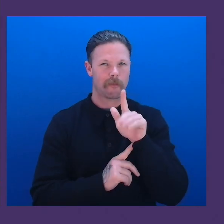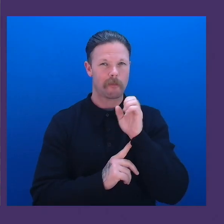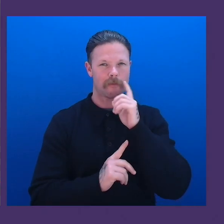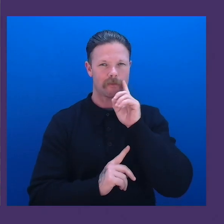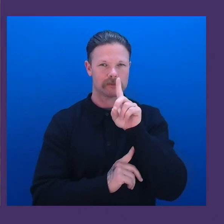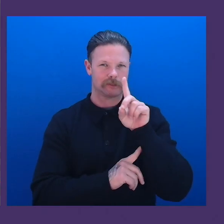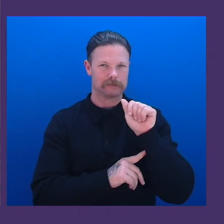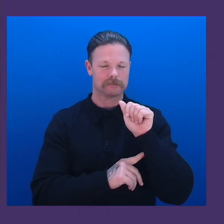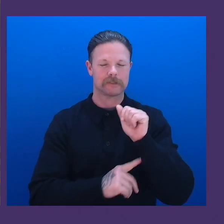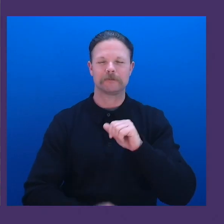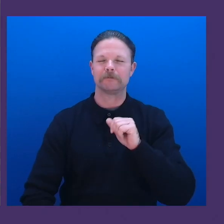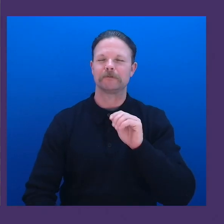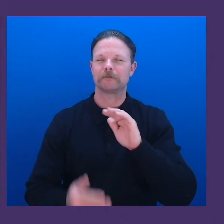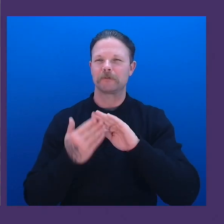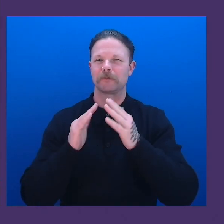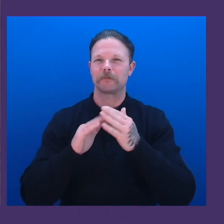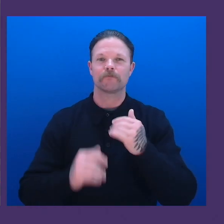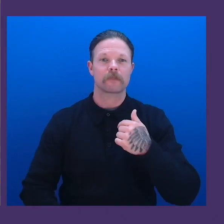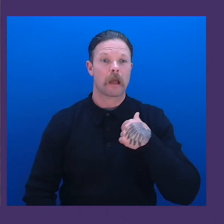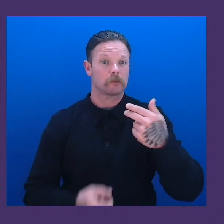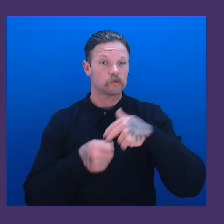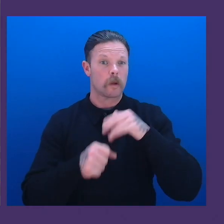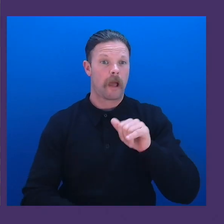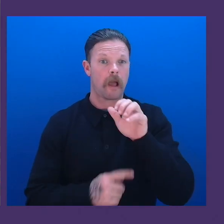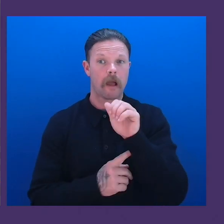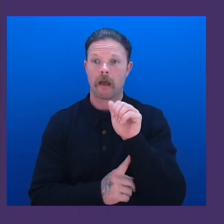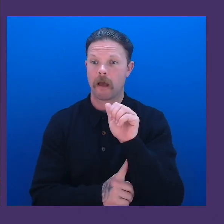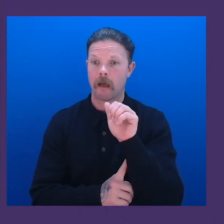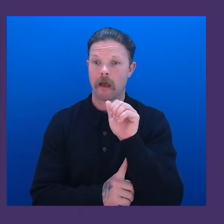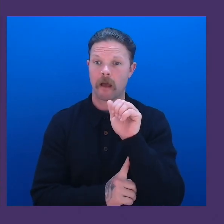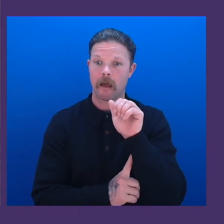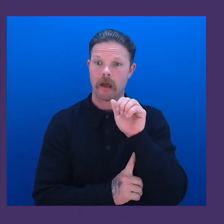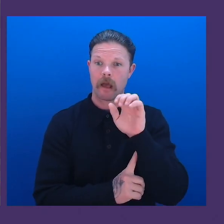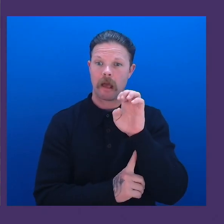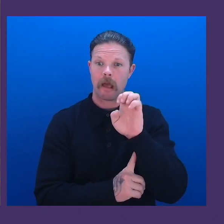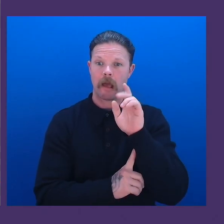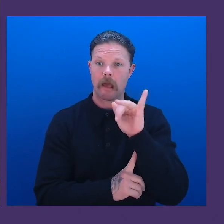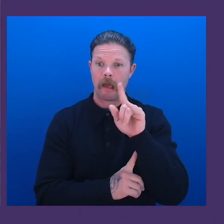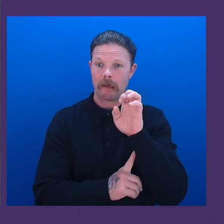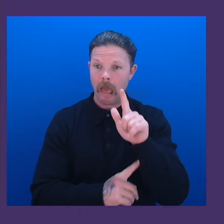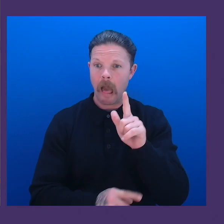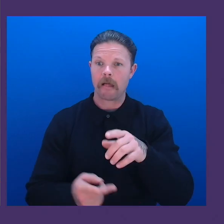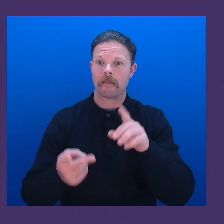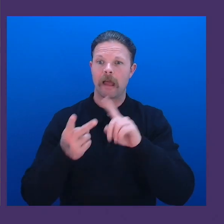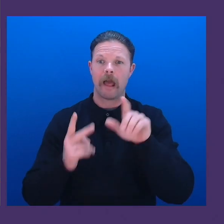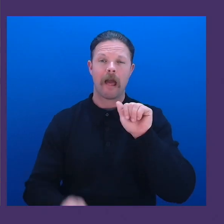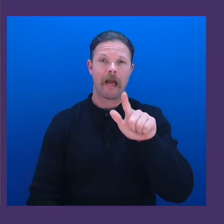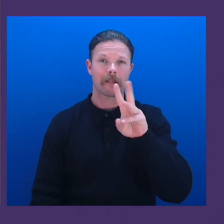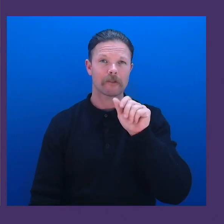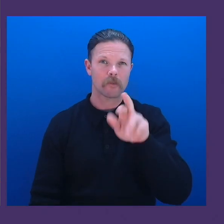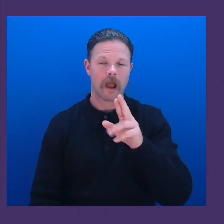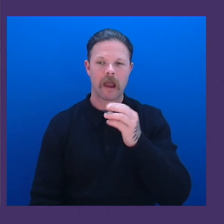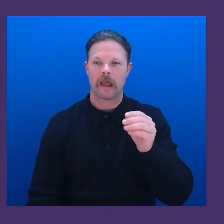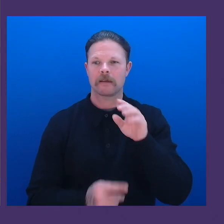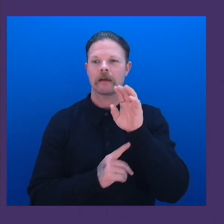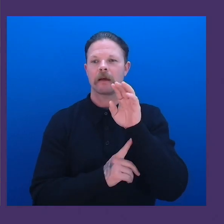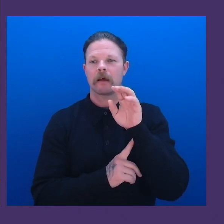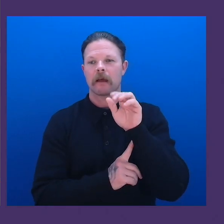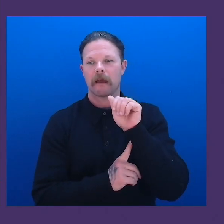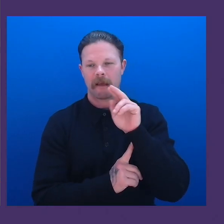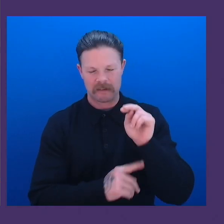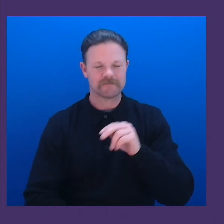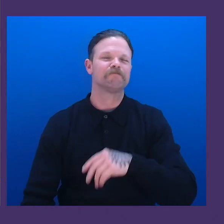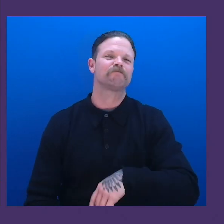I'm joined by Alwal, Anne, Eliel, and Maya. So friends, why don't you introduce yourselves? We'll go in